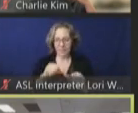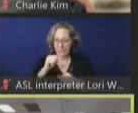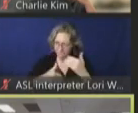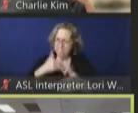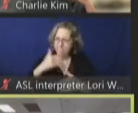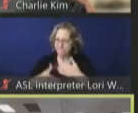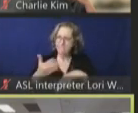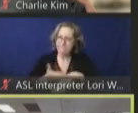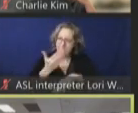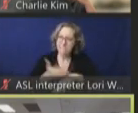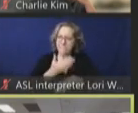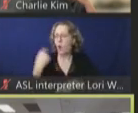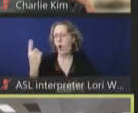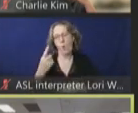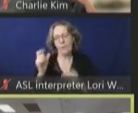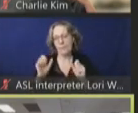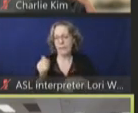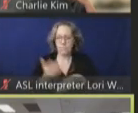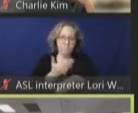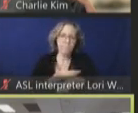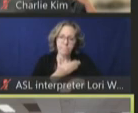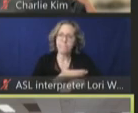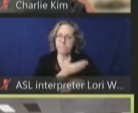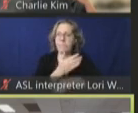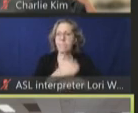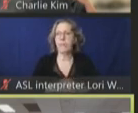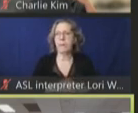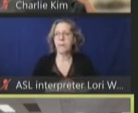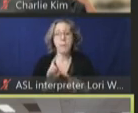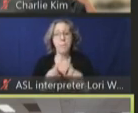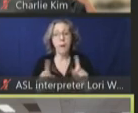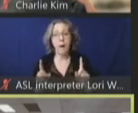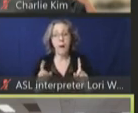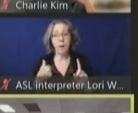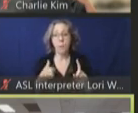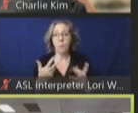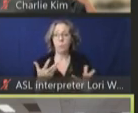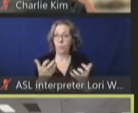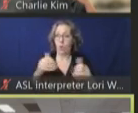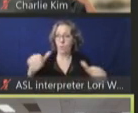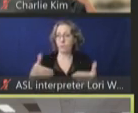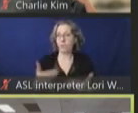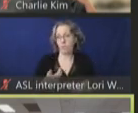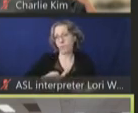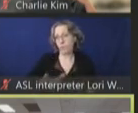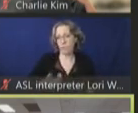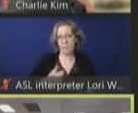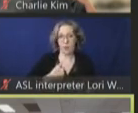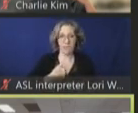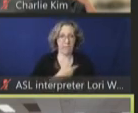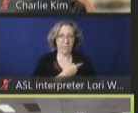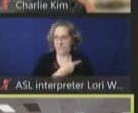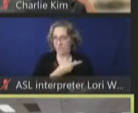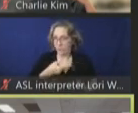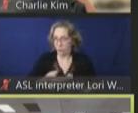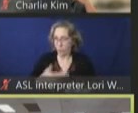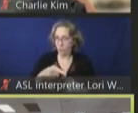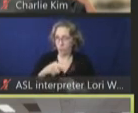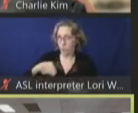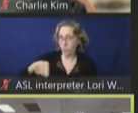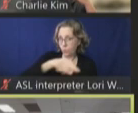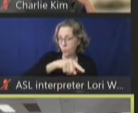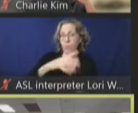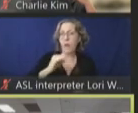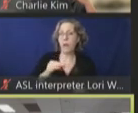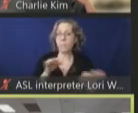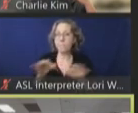kind of improve on, but we certainly wanted to introduce ourselves to this group, talk to you guys about